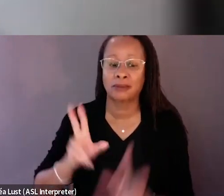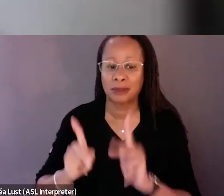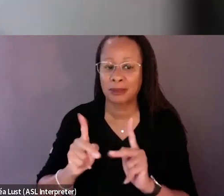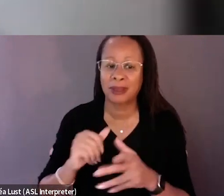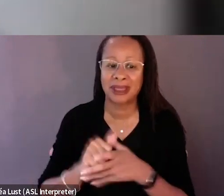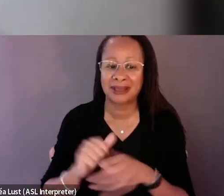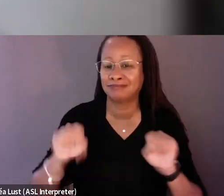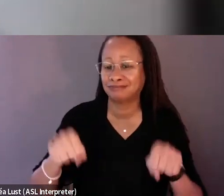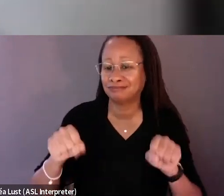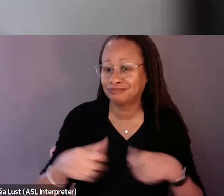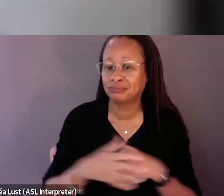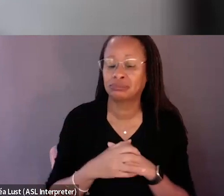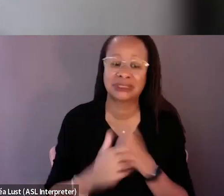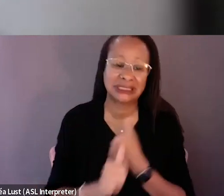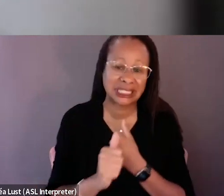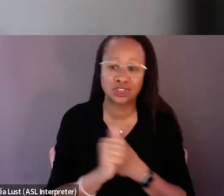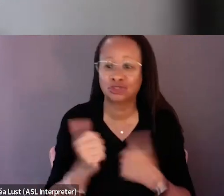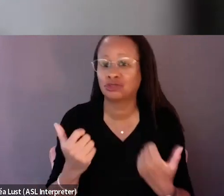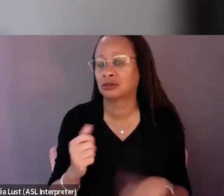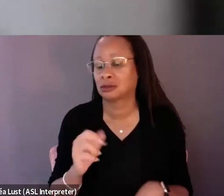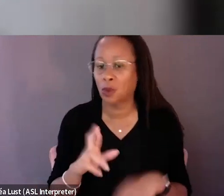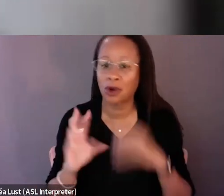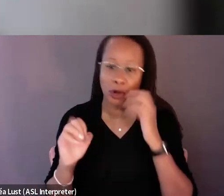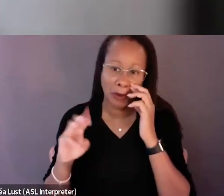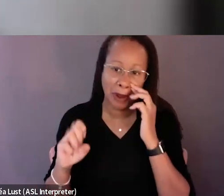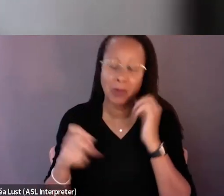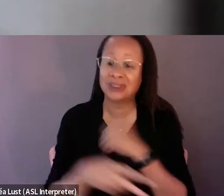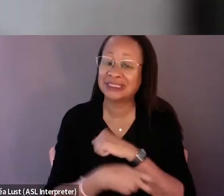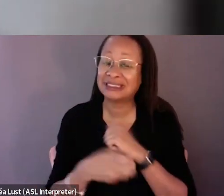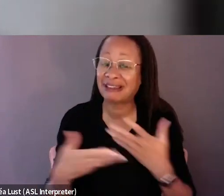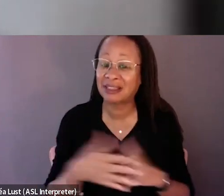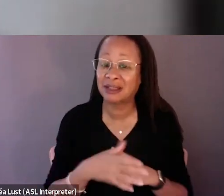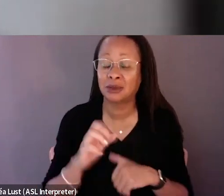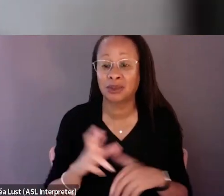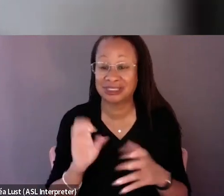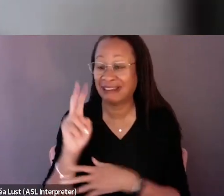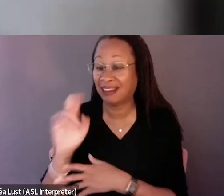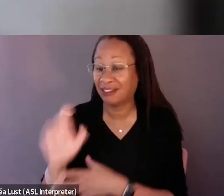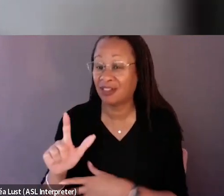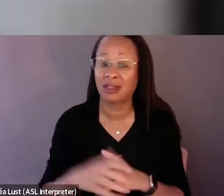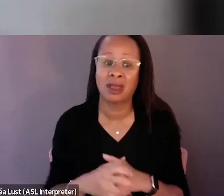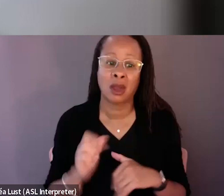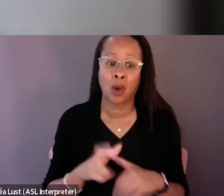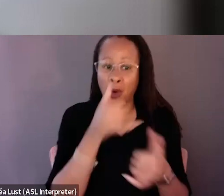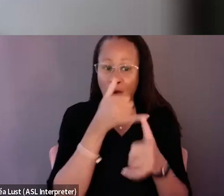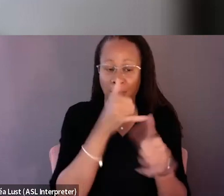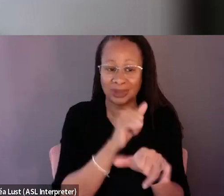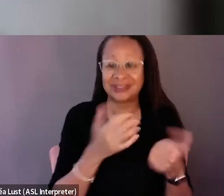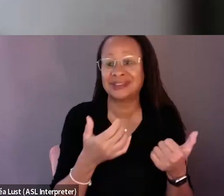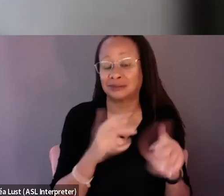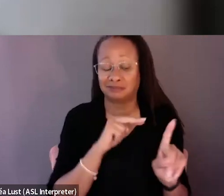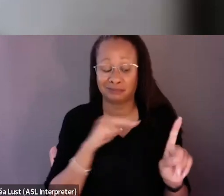the potential of having crime or something like that, or like the people that is ridiculous to see. And